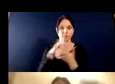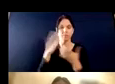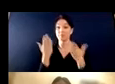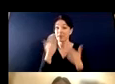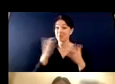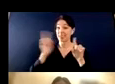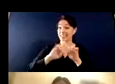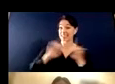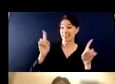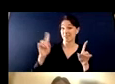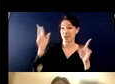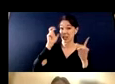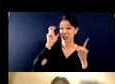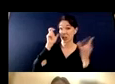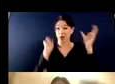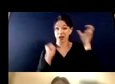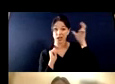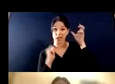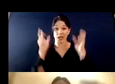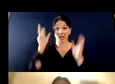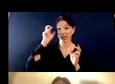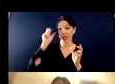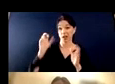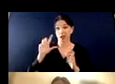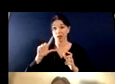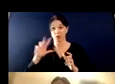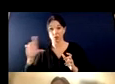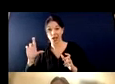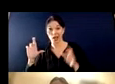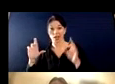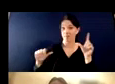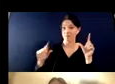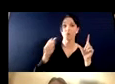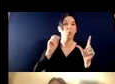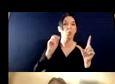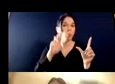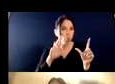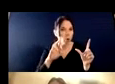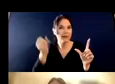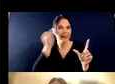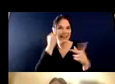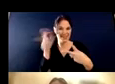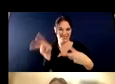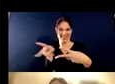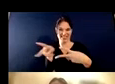a difference in hearing via bone conduction and air conduction.